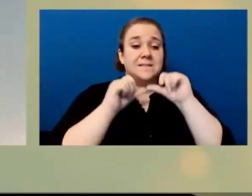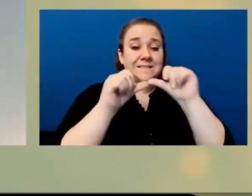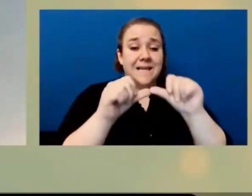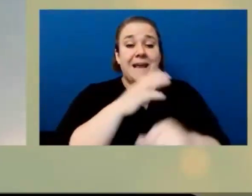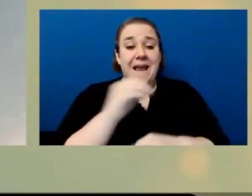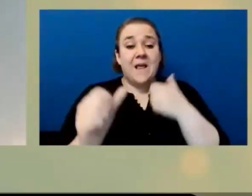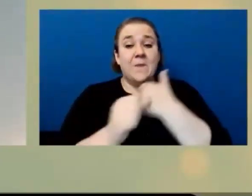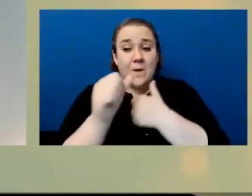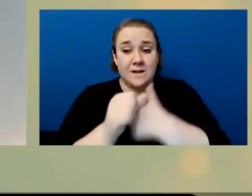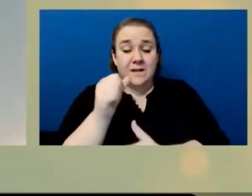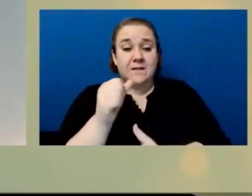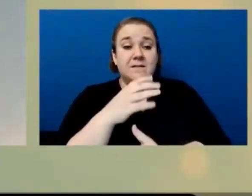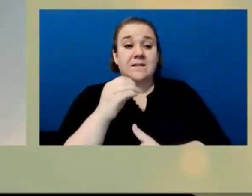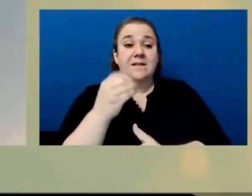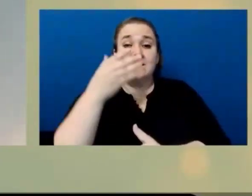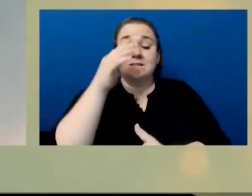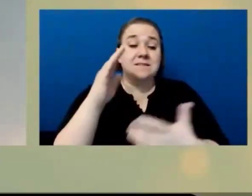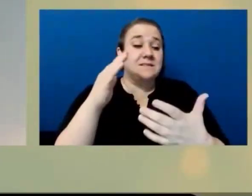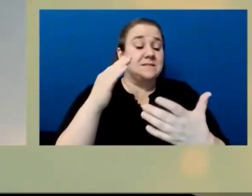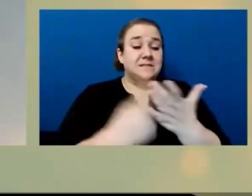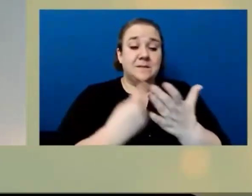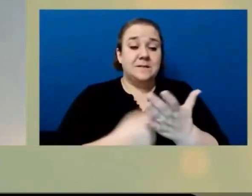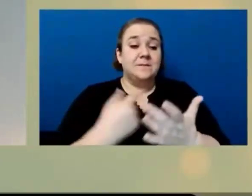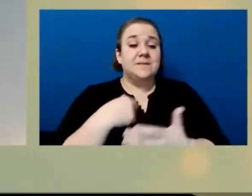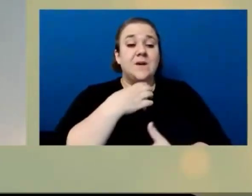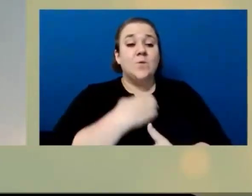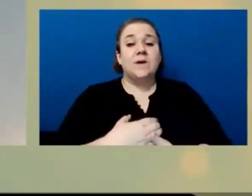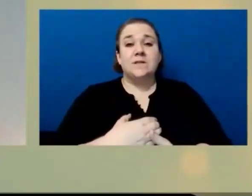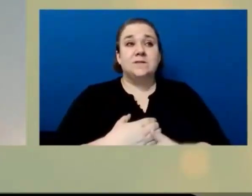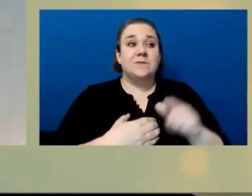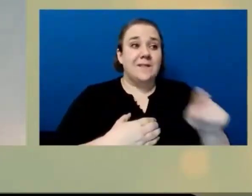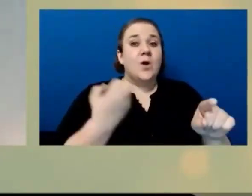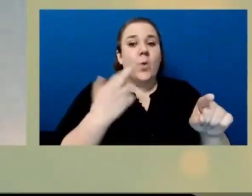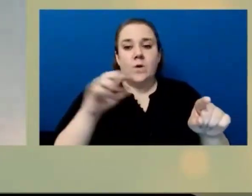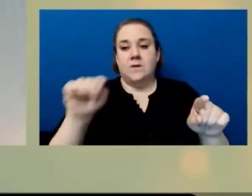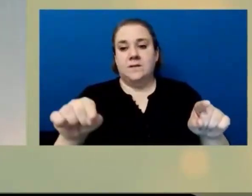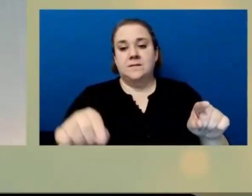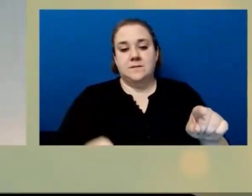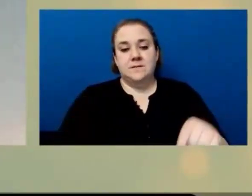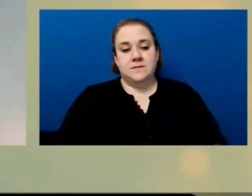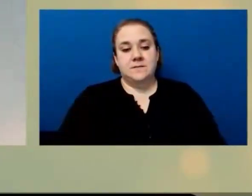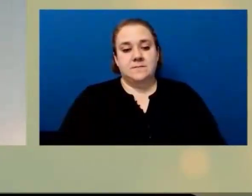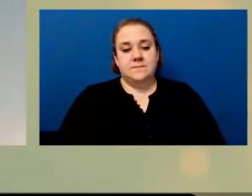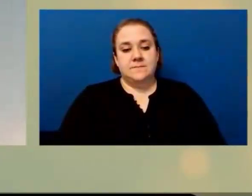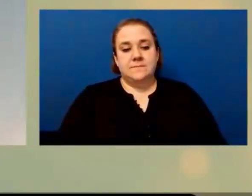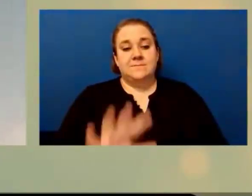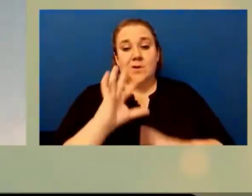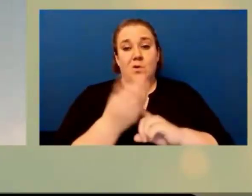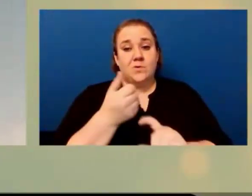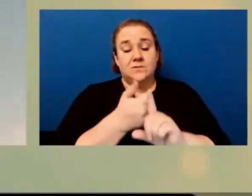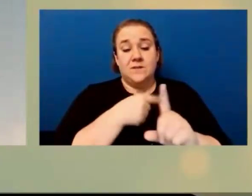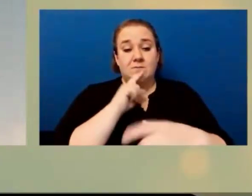brain would really like it to just be one or the other so I would know how to act. All of us